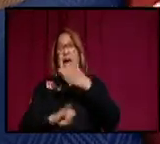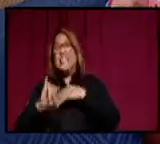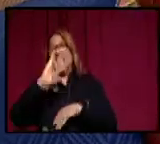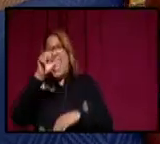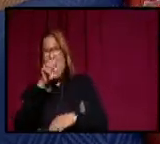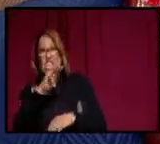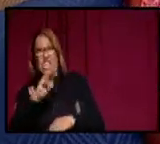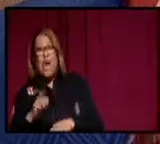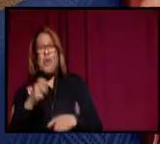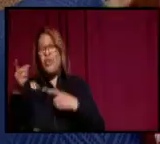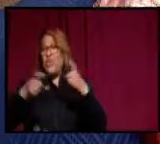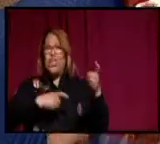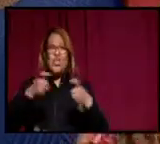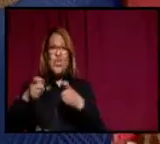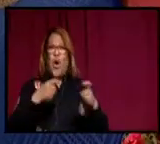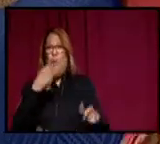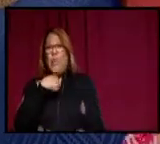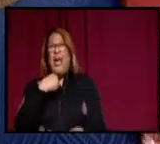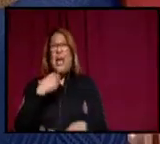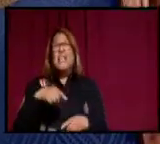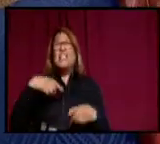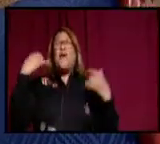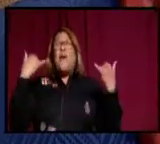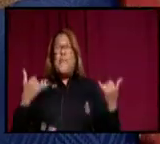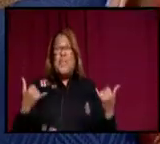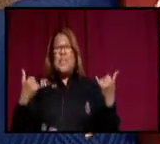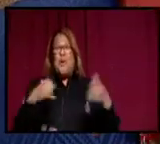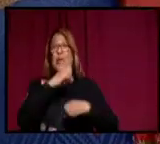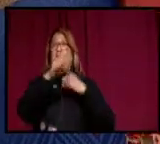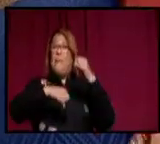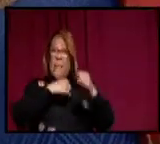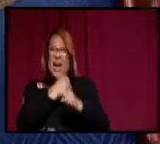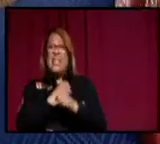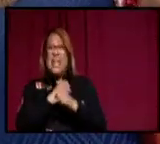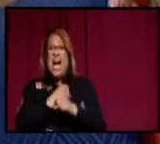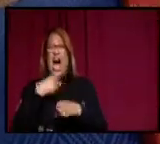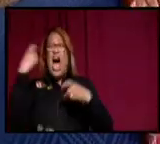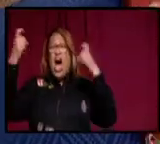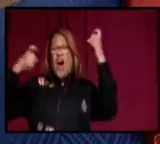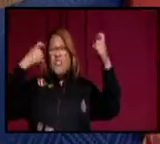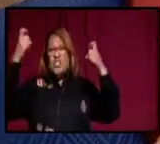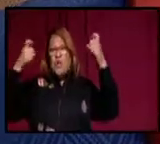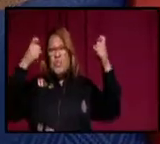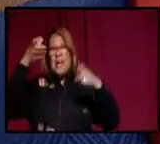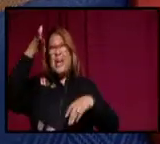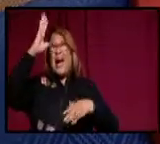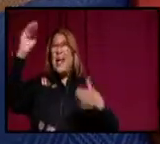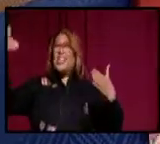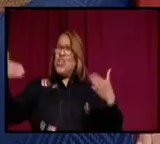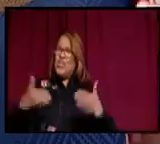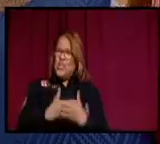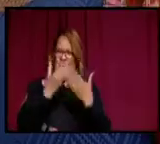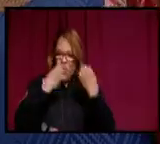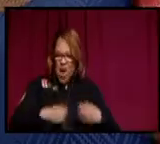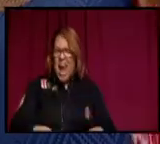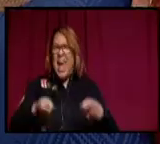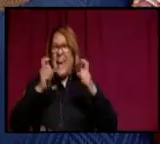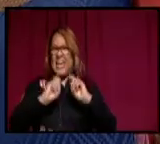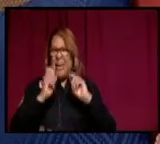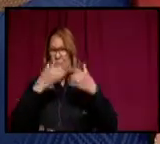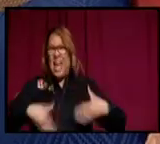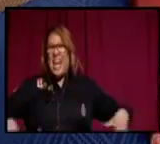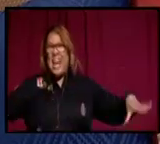overtake me. This will be my year of jubilee. God's going to give me land. God's going to restore. Hallelujah. God is going to